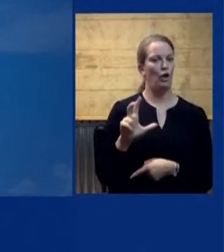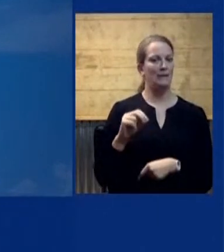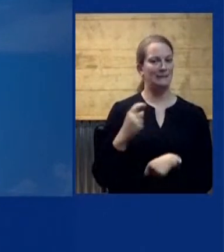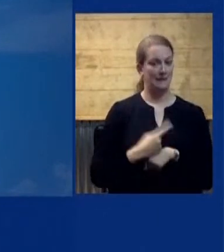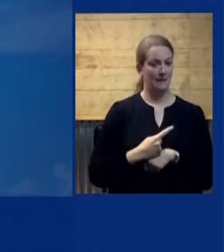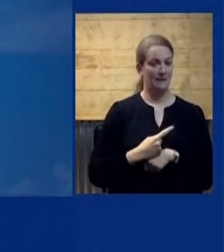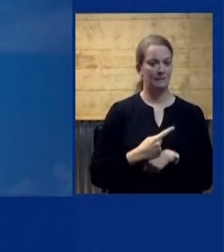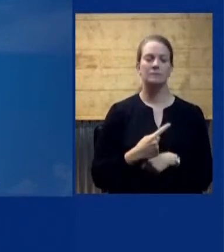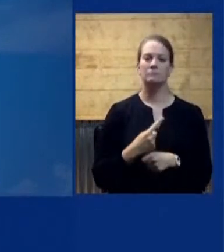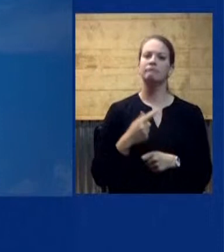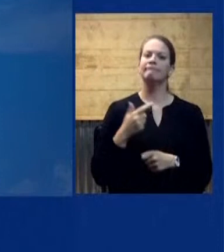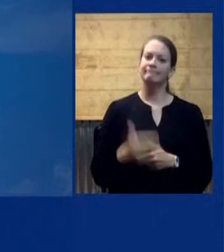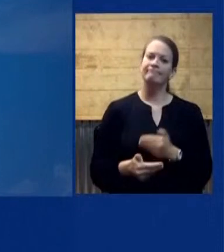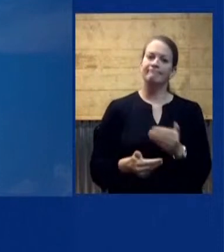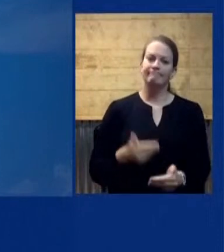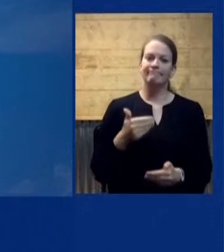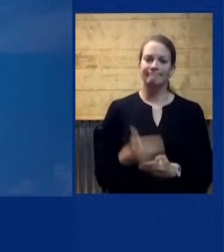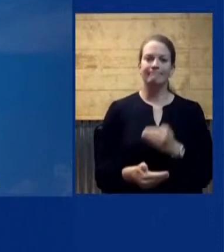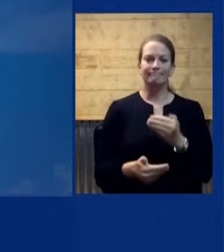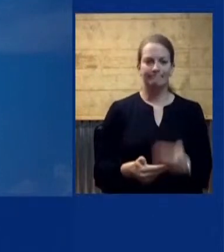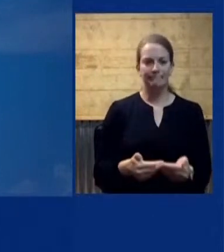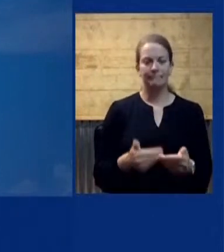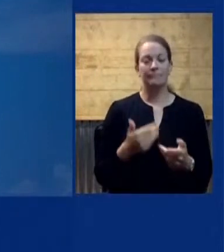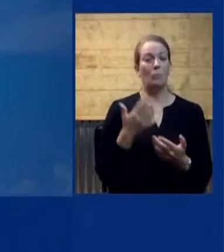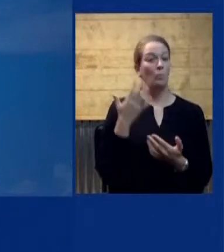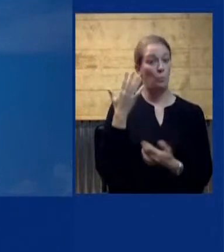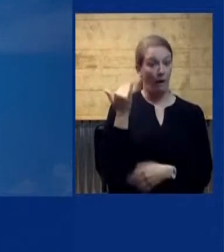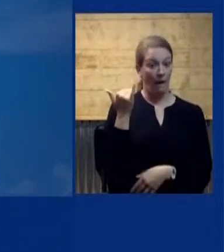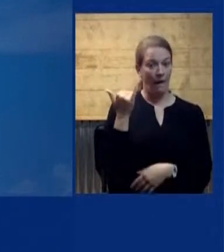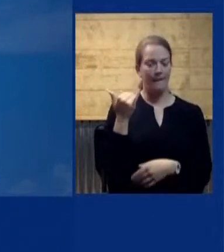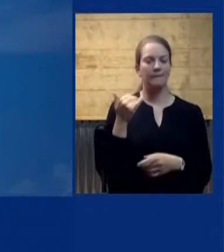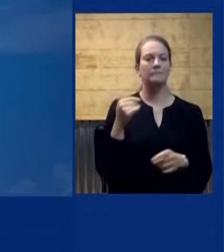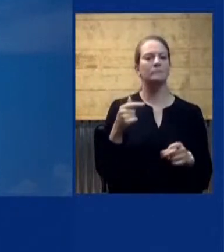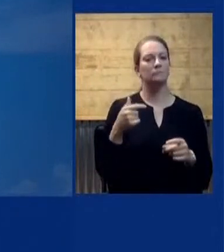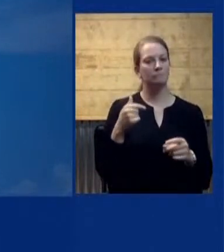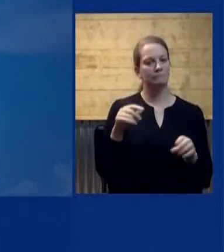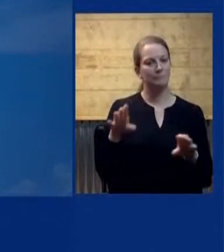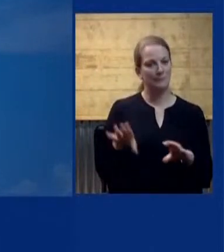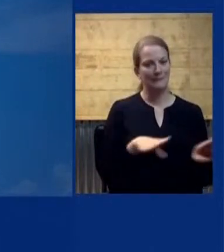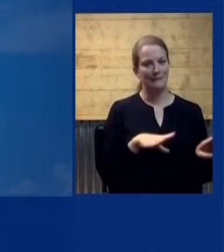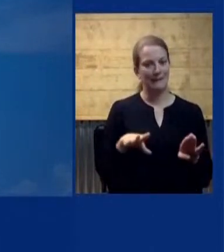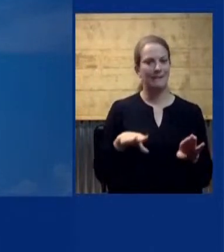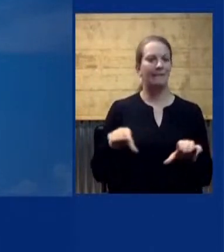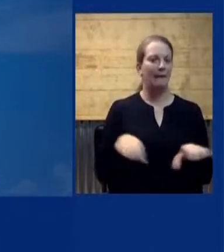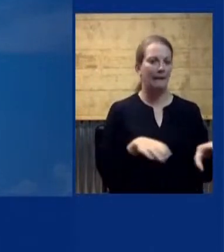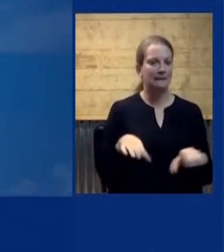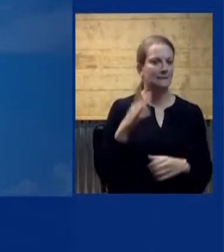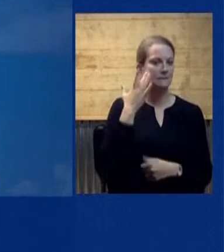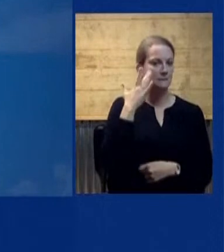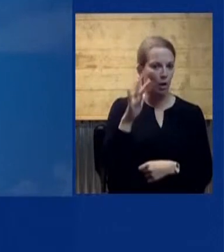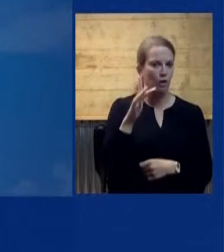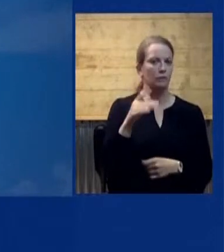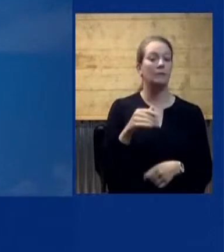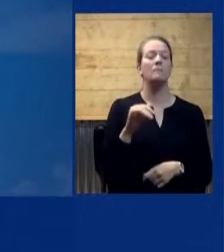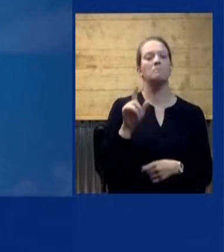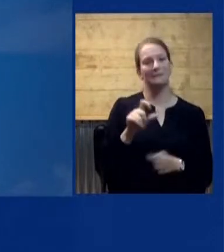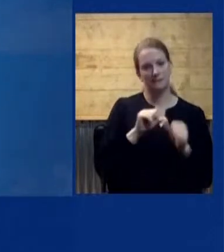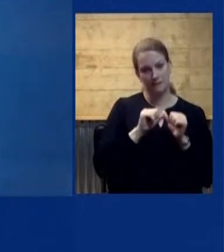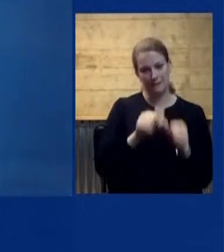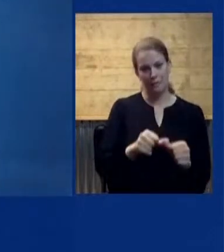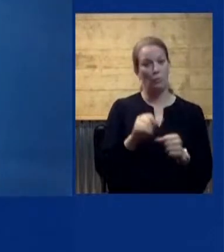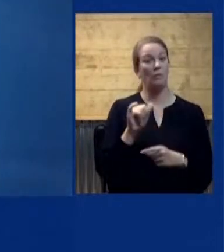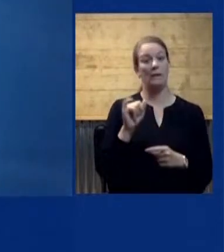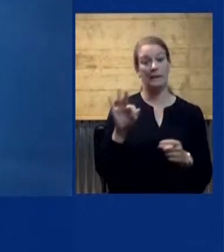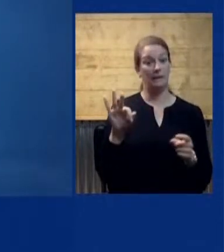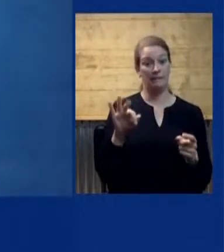progress because we're acting smart, and we have to continue to act smart, because if we don't act smart, you'll see those numbers